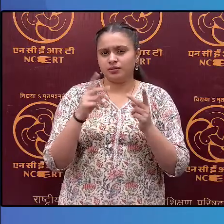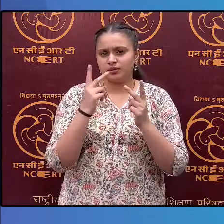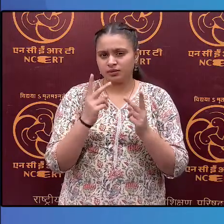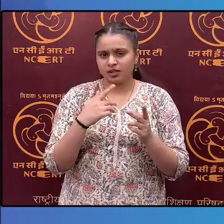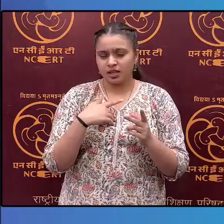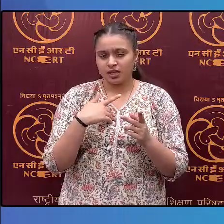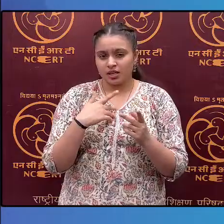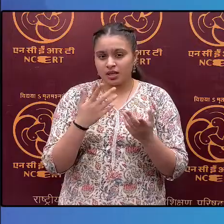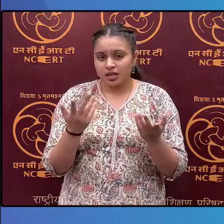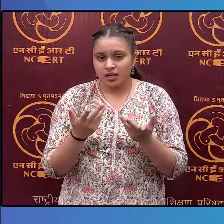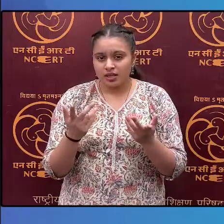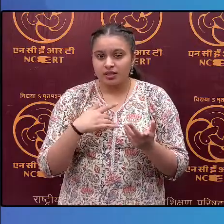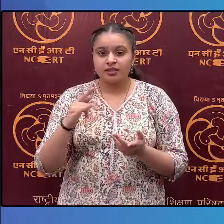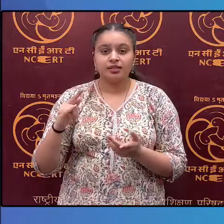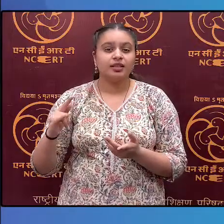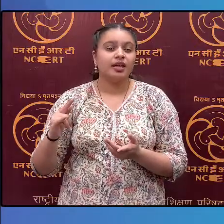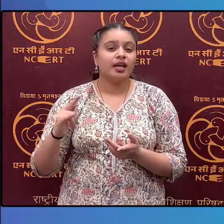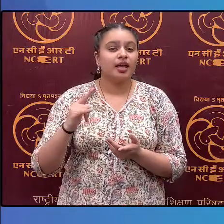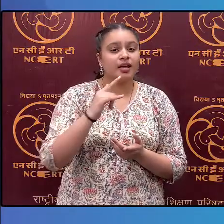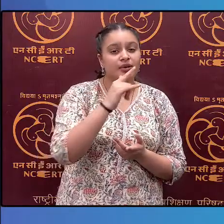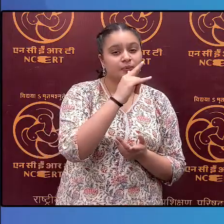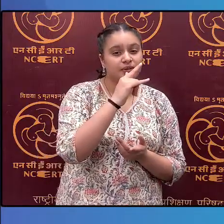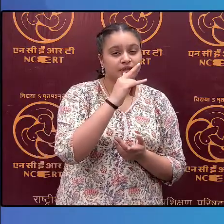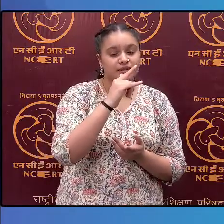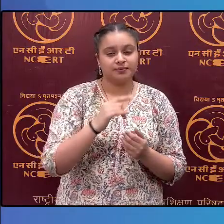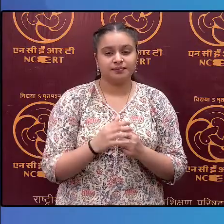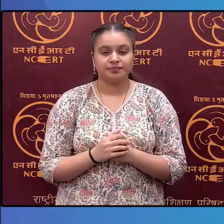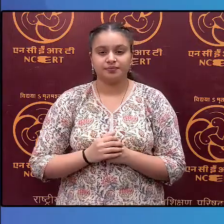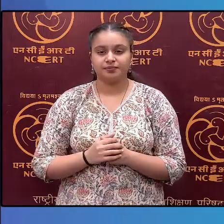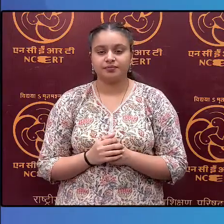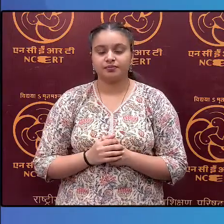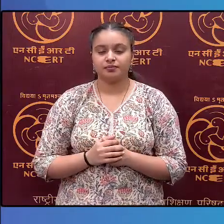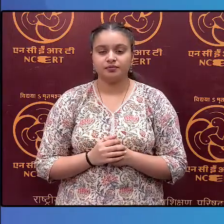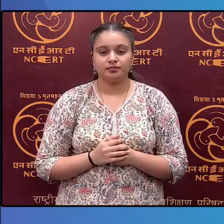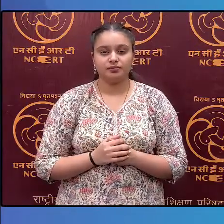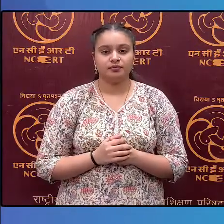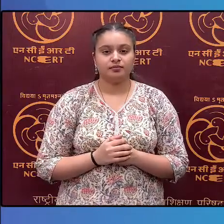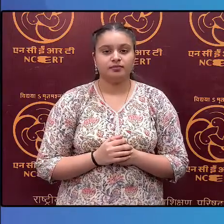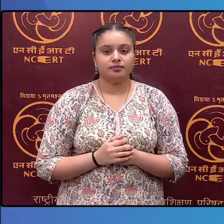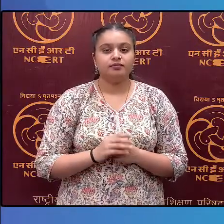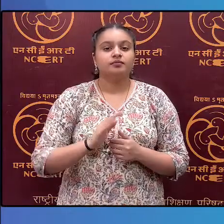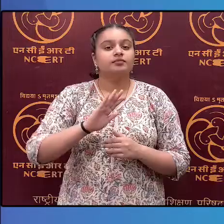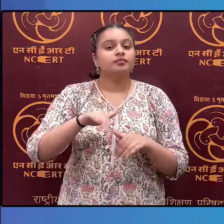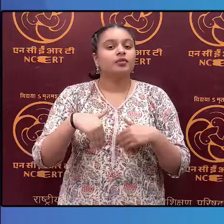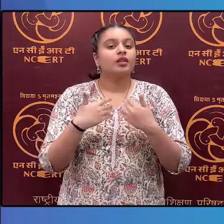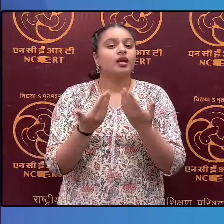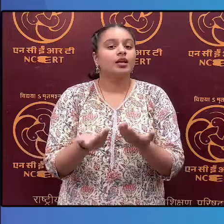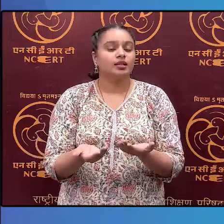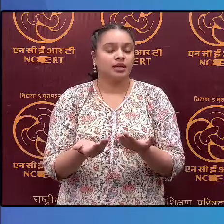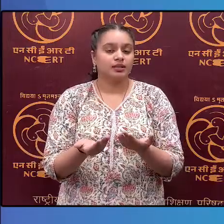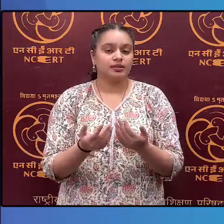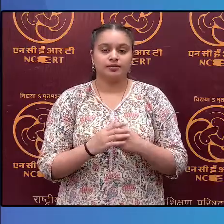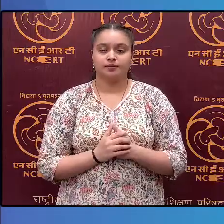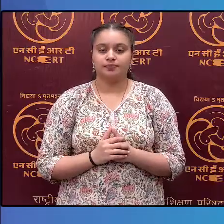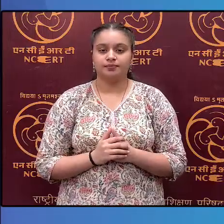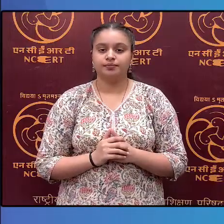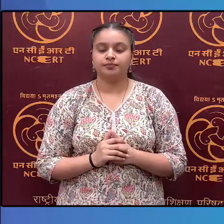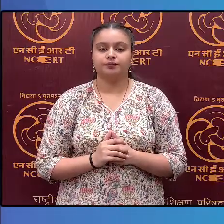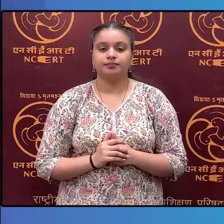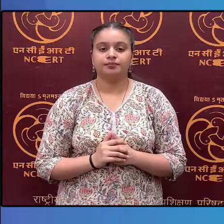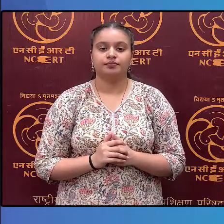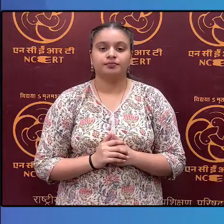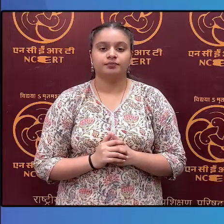Yes, it's an aeroplane, very correctly. You have guessed. Okay, moving on.